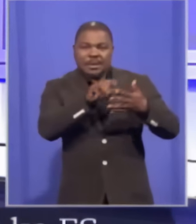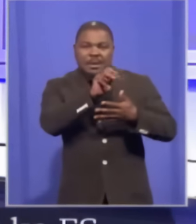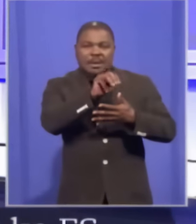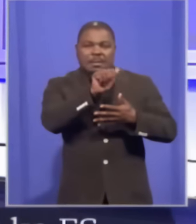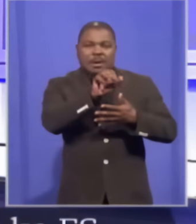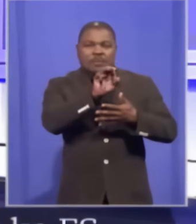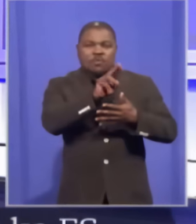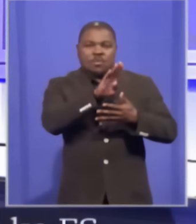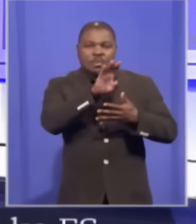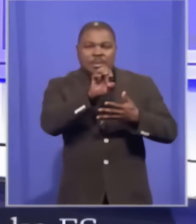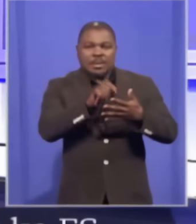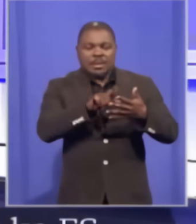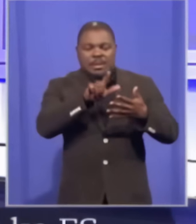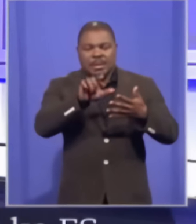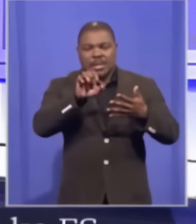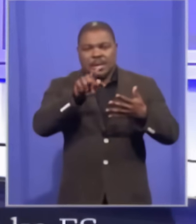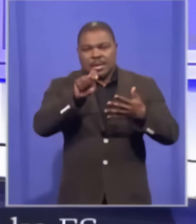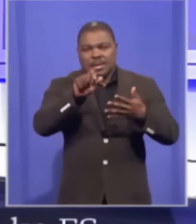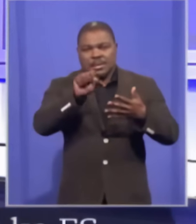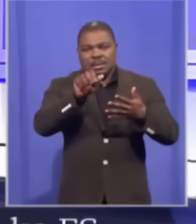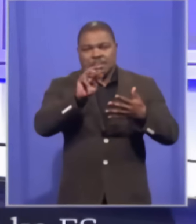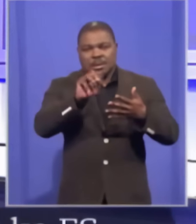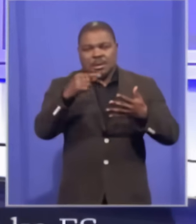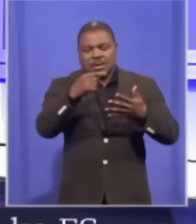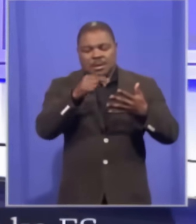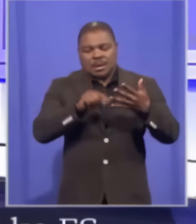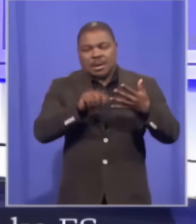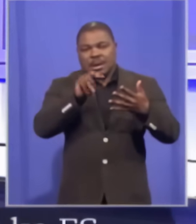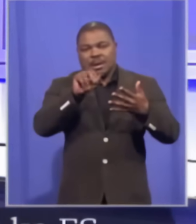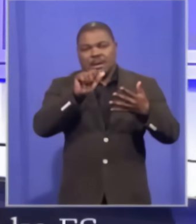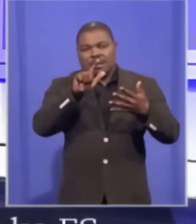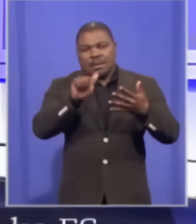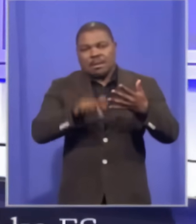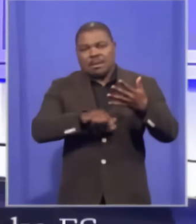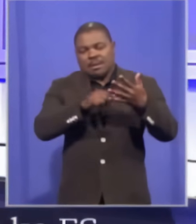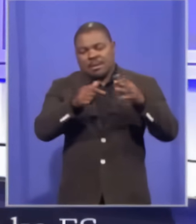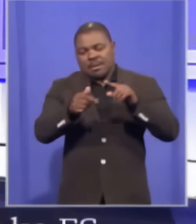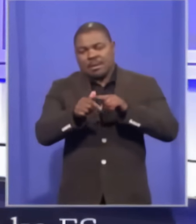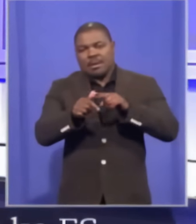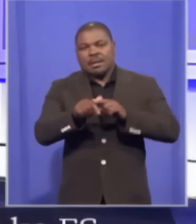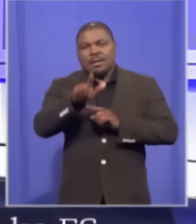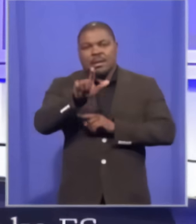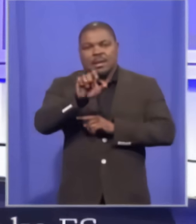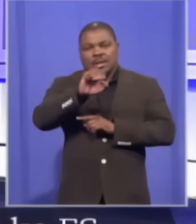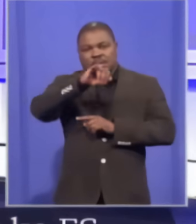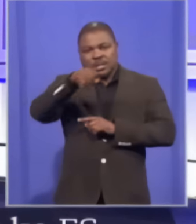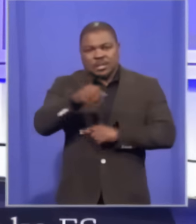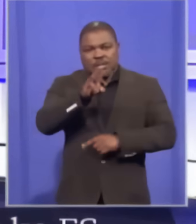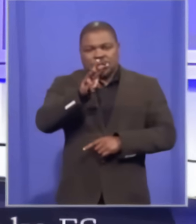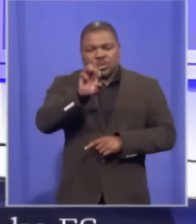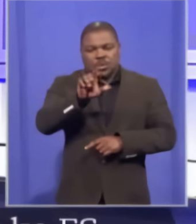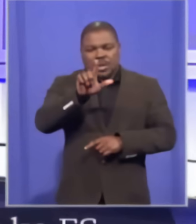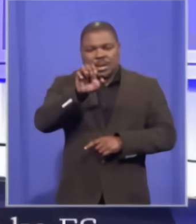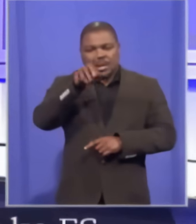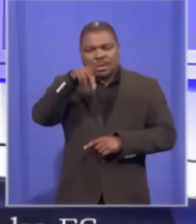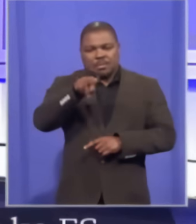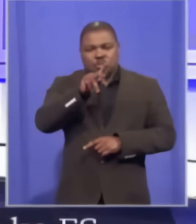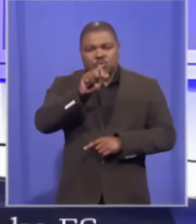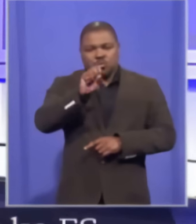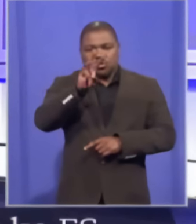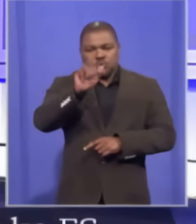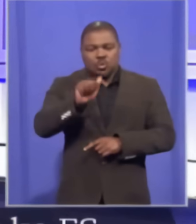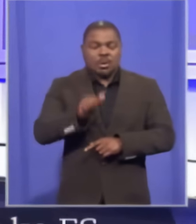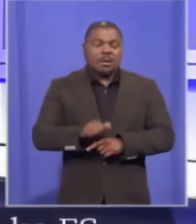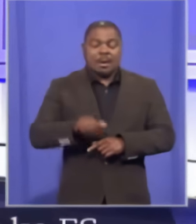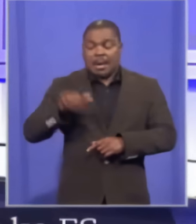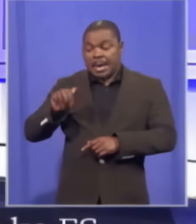Mafube, Moxaka, Letsemeng, Ketwana, Nala, Masilonyana le Lejwe le Putsa. Mokgatlo wa ANC o bolela gore sephetho se se